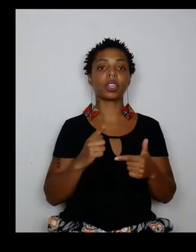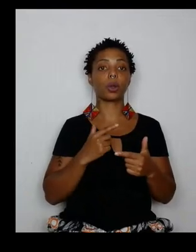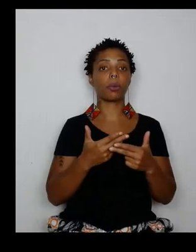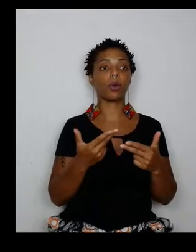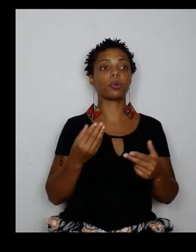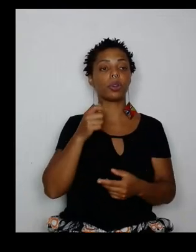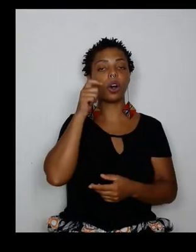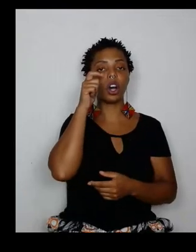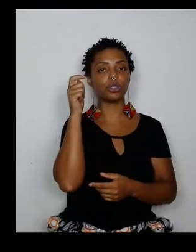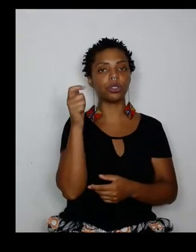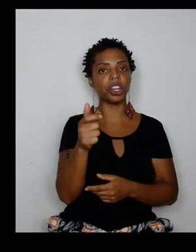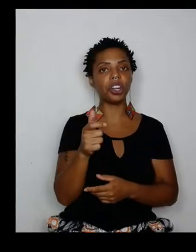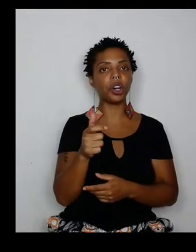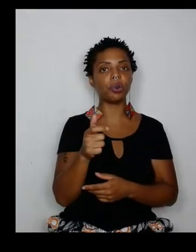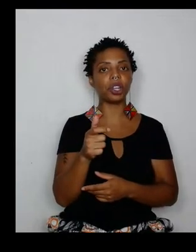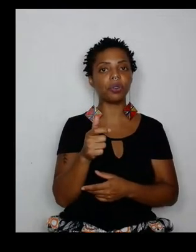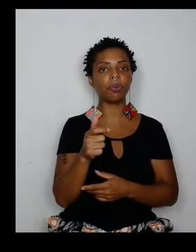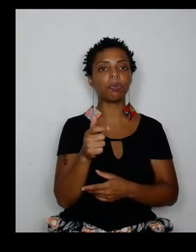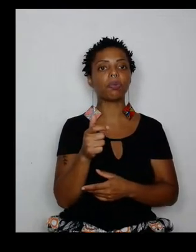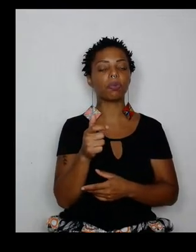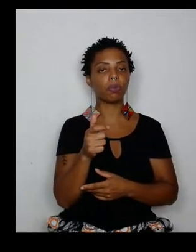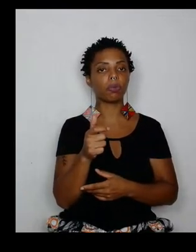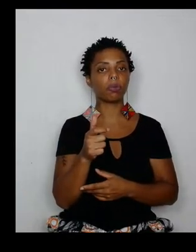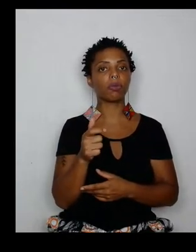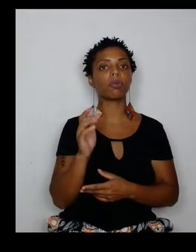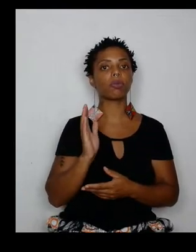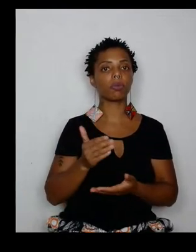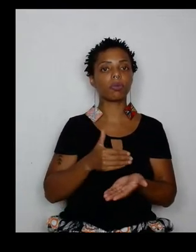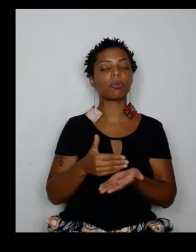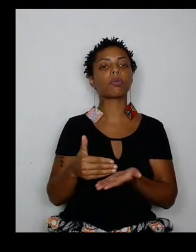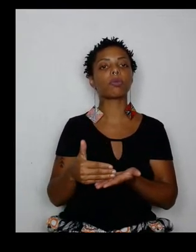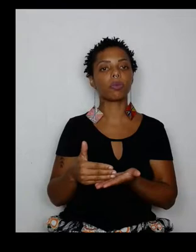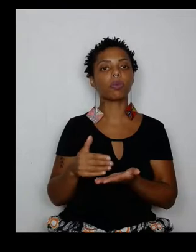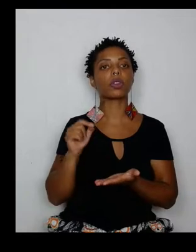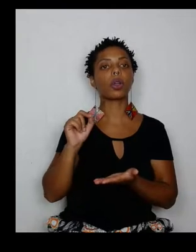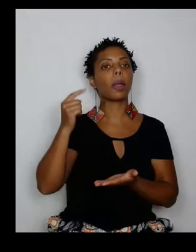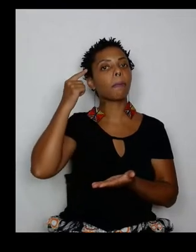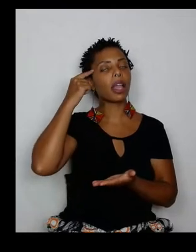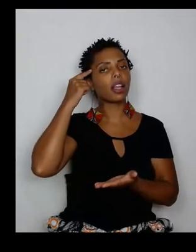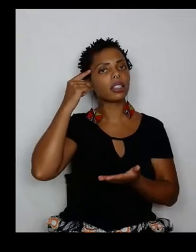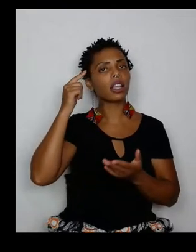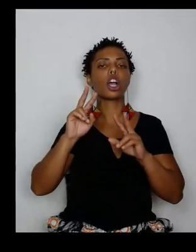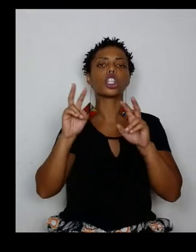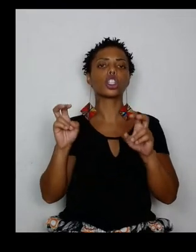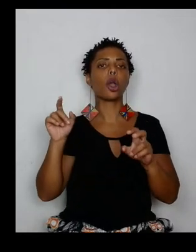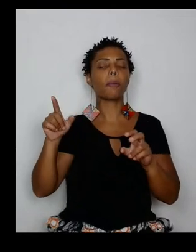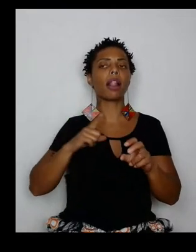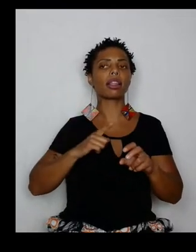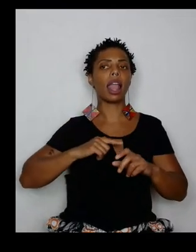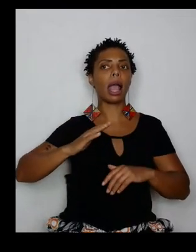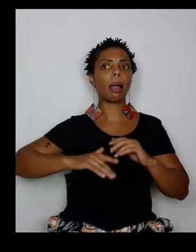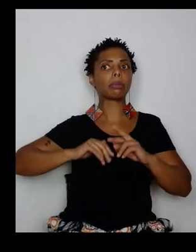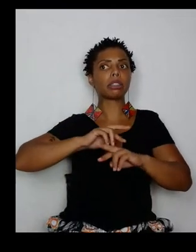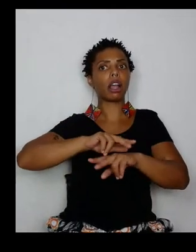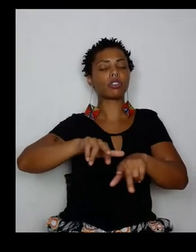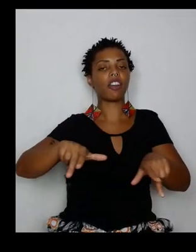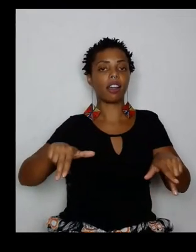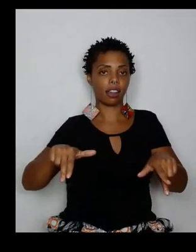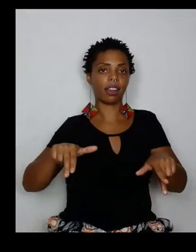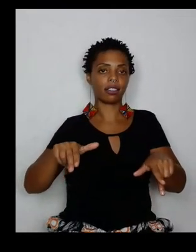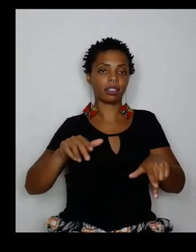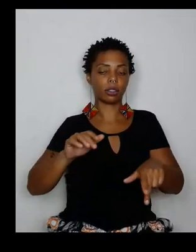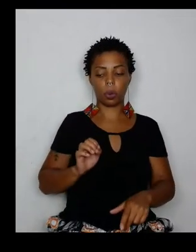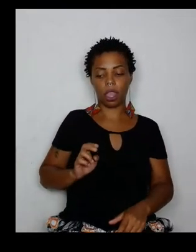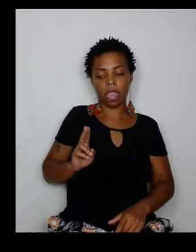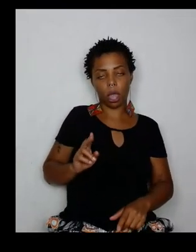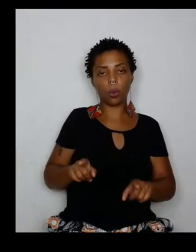mutual mutual ability the mutability the hybridity of the self the binaries through which an idea of